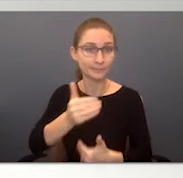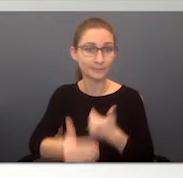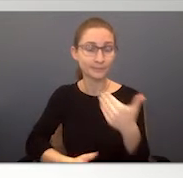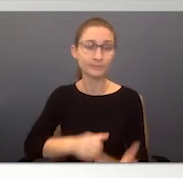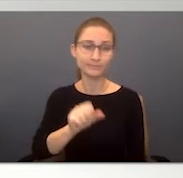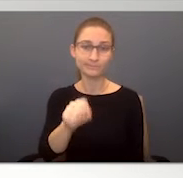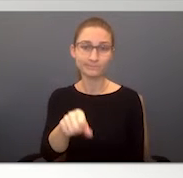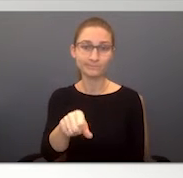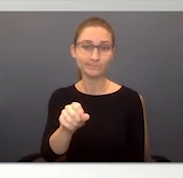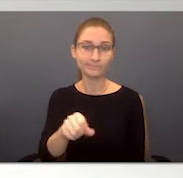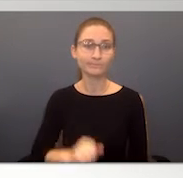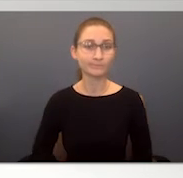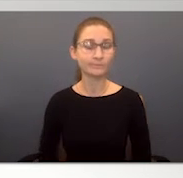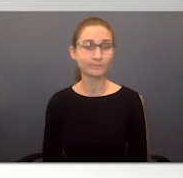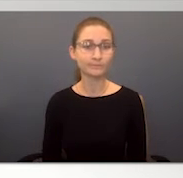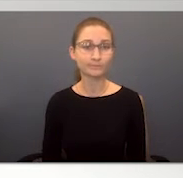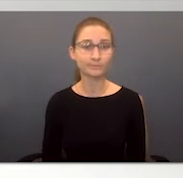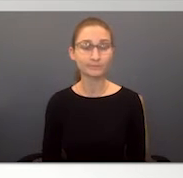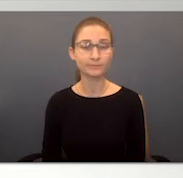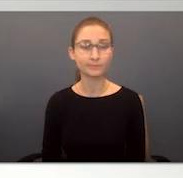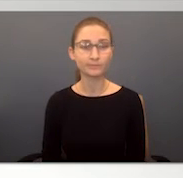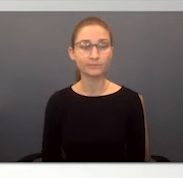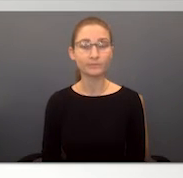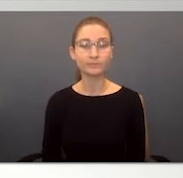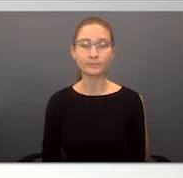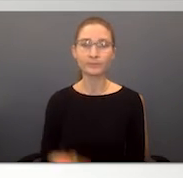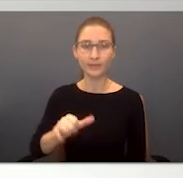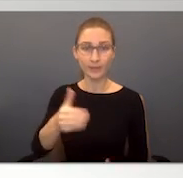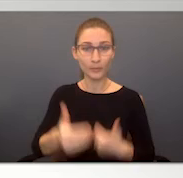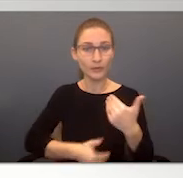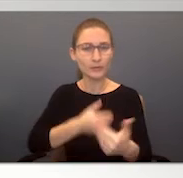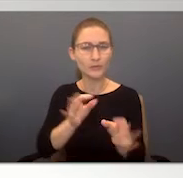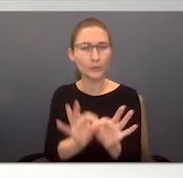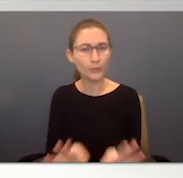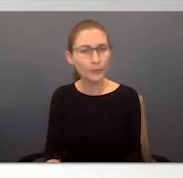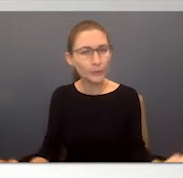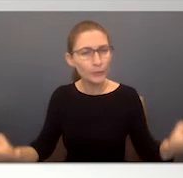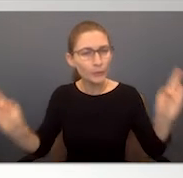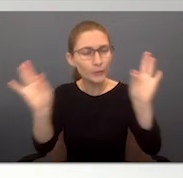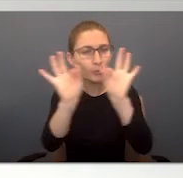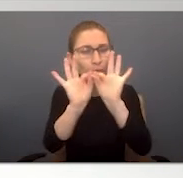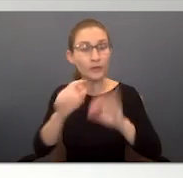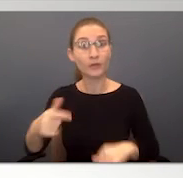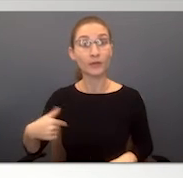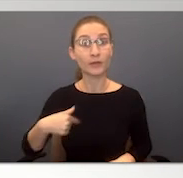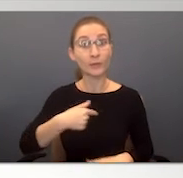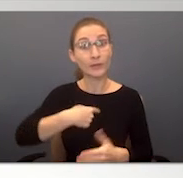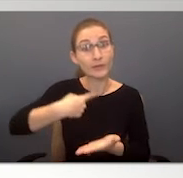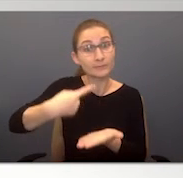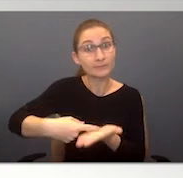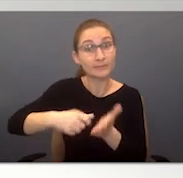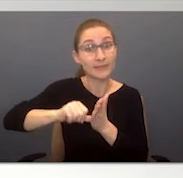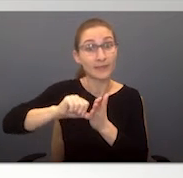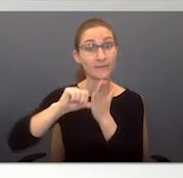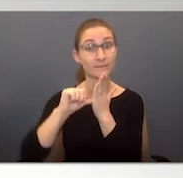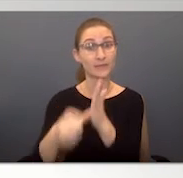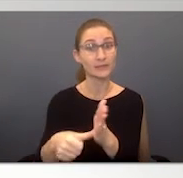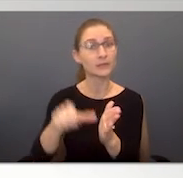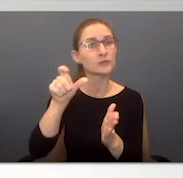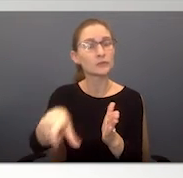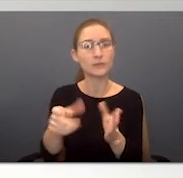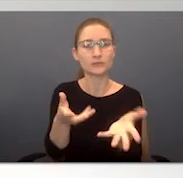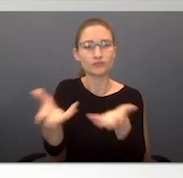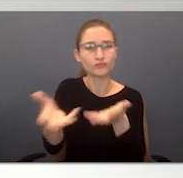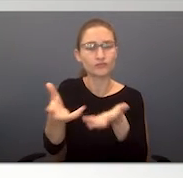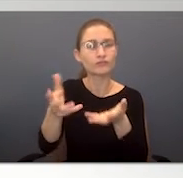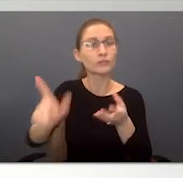about our needs effectively. So I had to use that process when this happened to me.